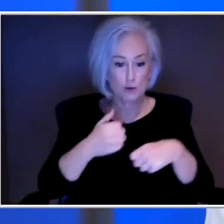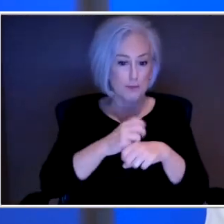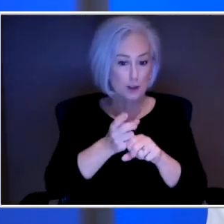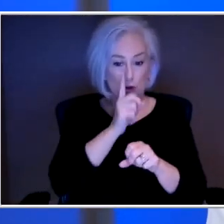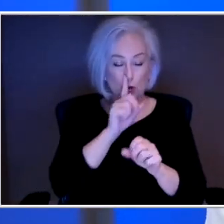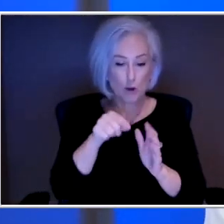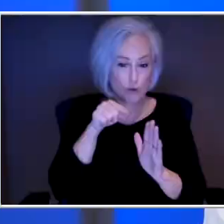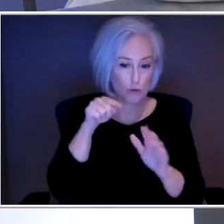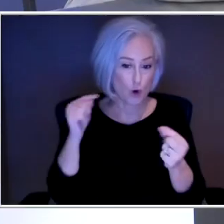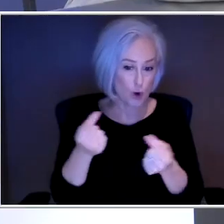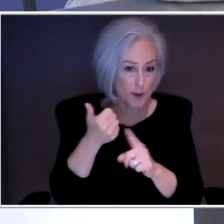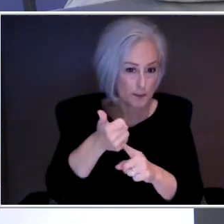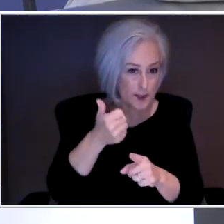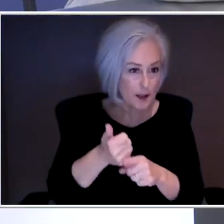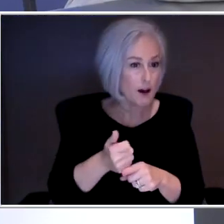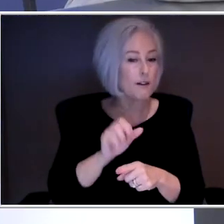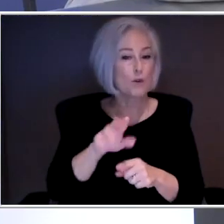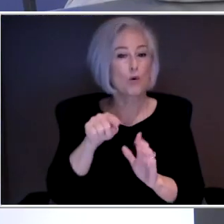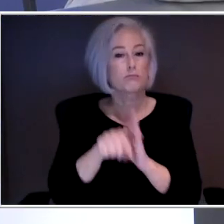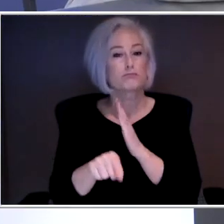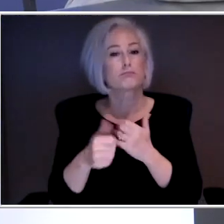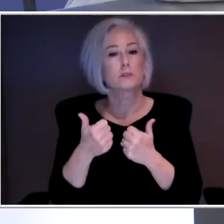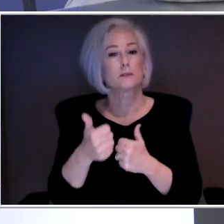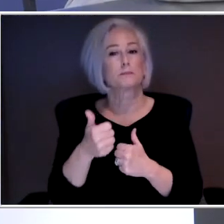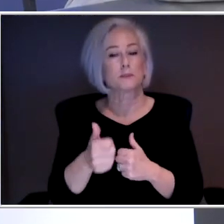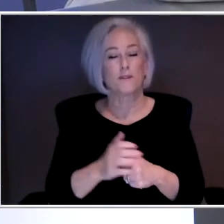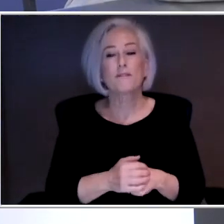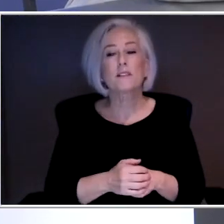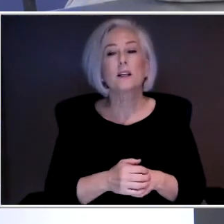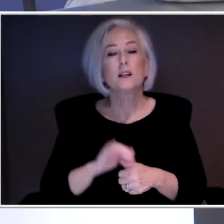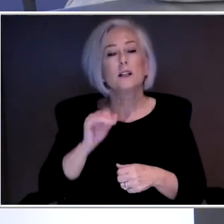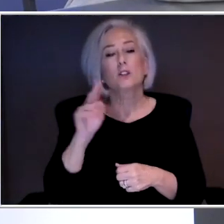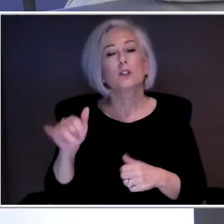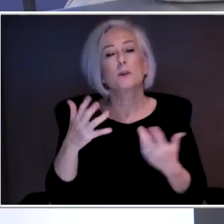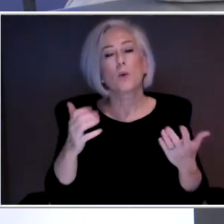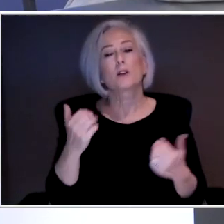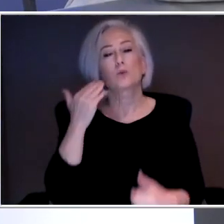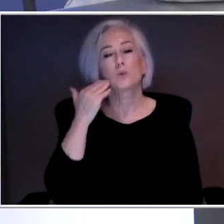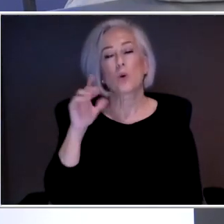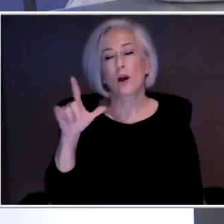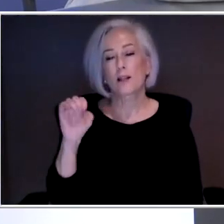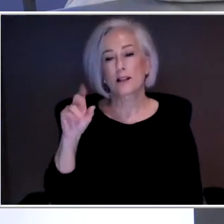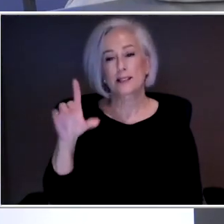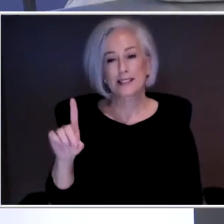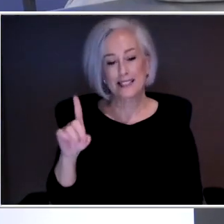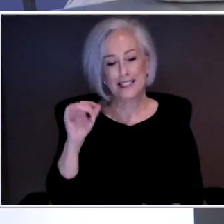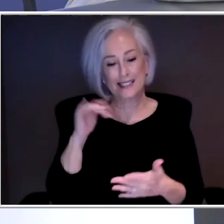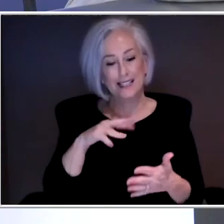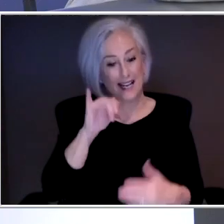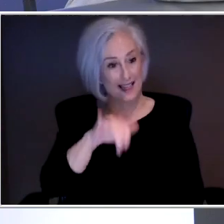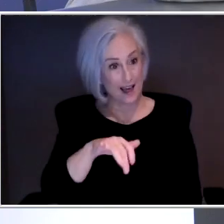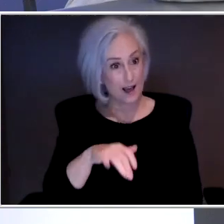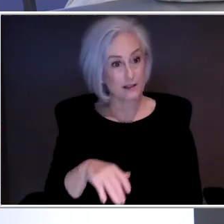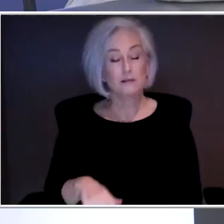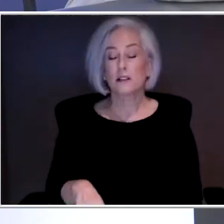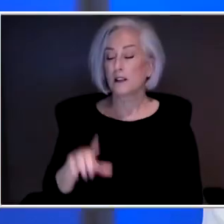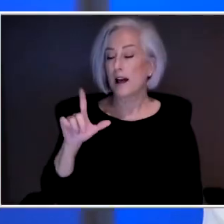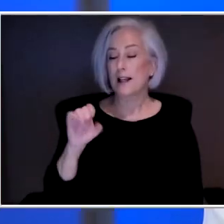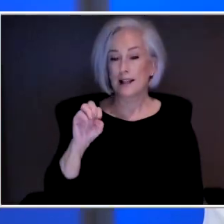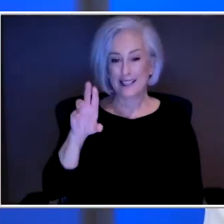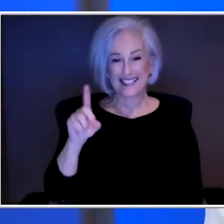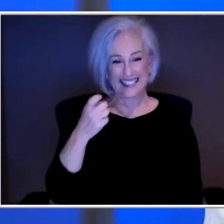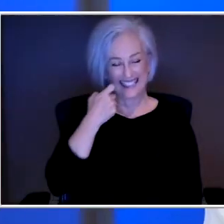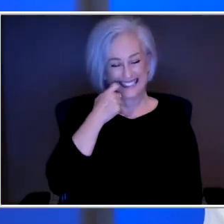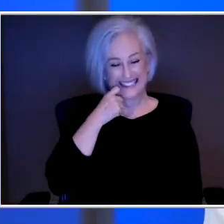levels of care. Jim emailed us. He wants to know, what about LSD? Is LSD being studied? Yeah, so LSD actually just got approval